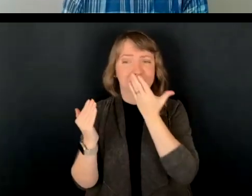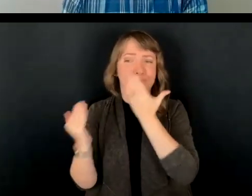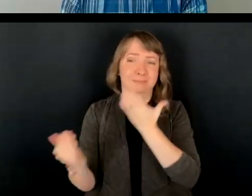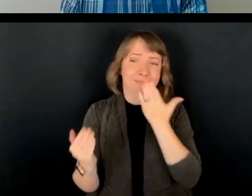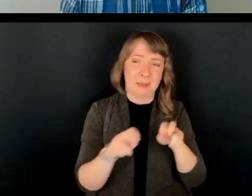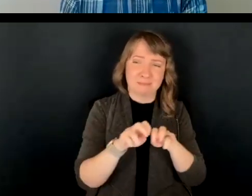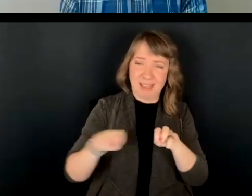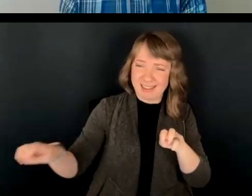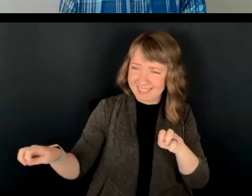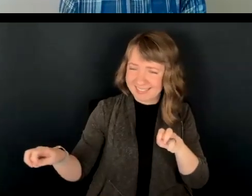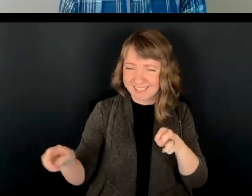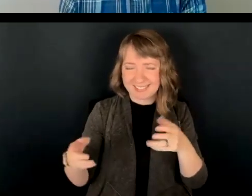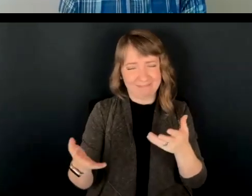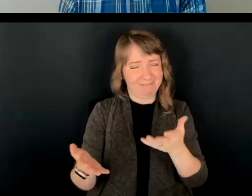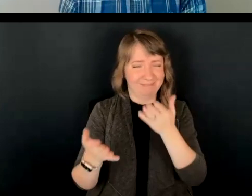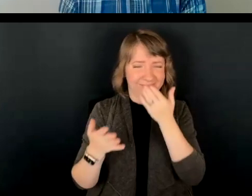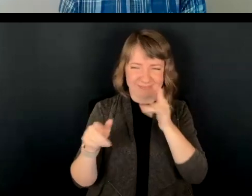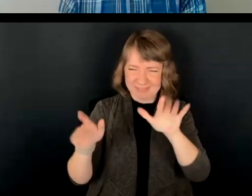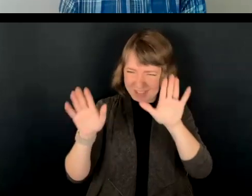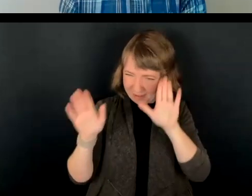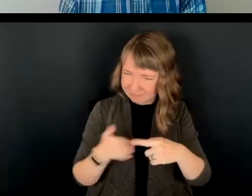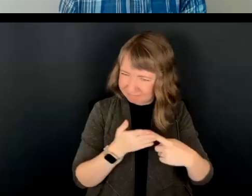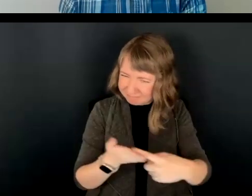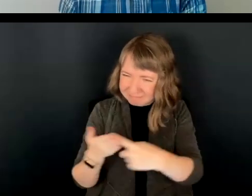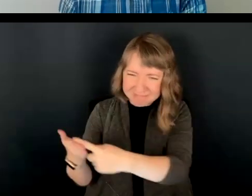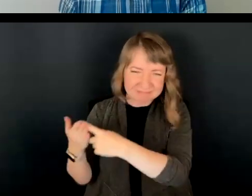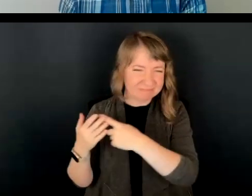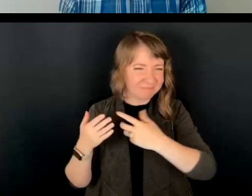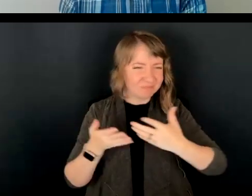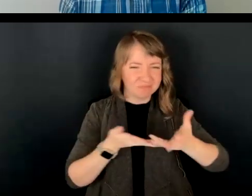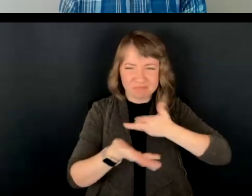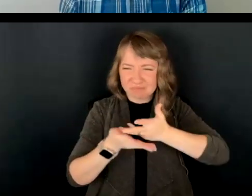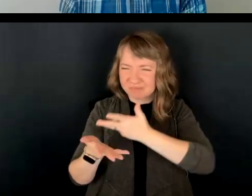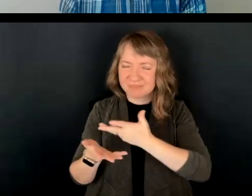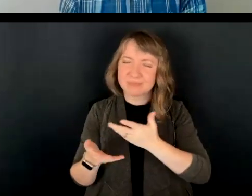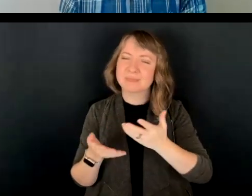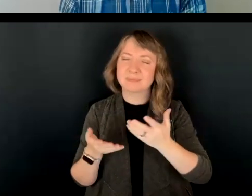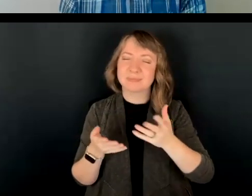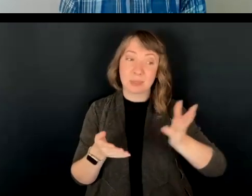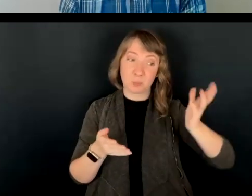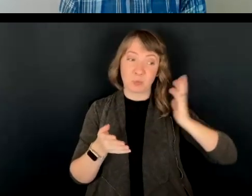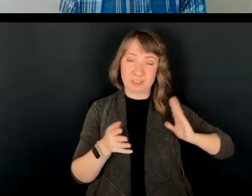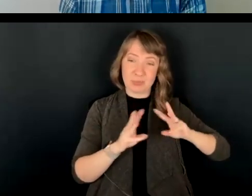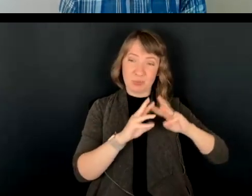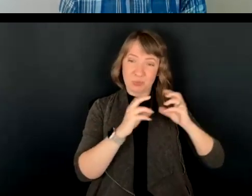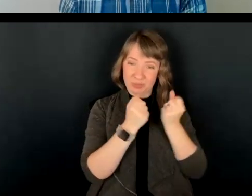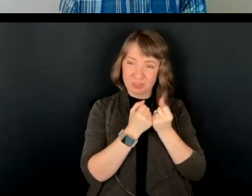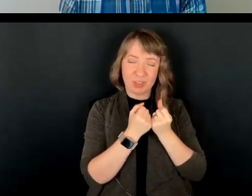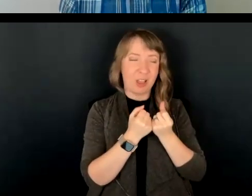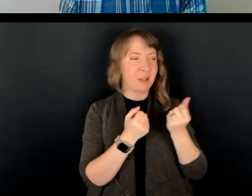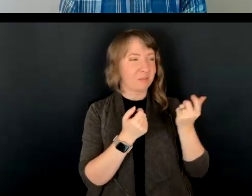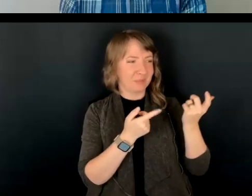This has been a really awesome discussion that I think ties together, again, a lot of threads from our other webinars. So